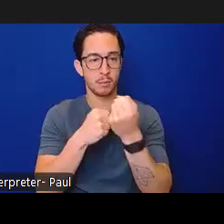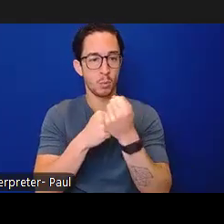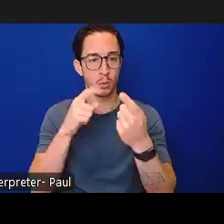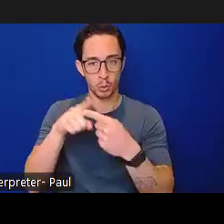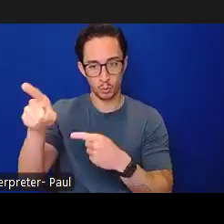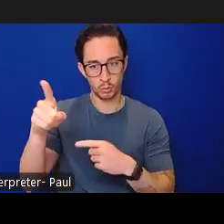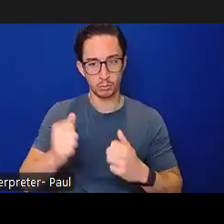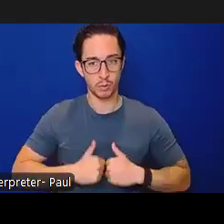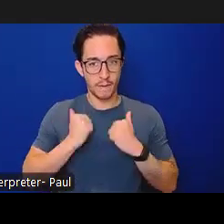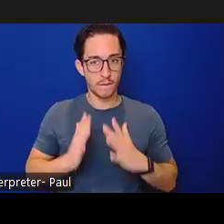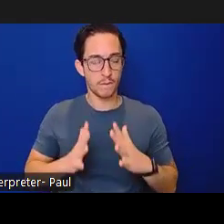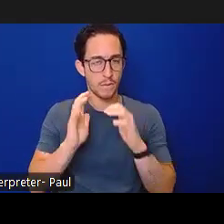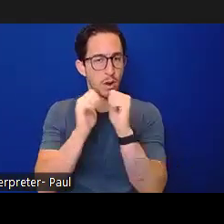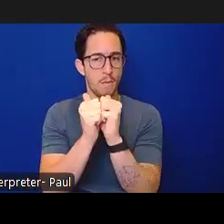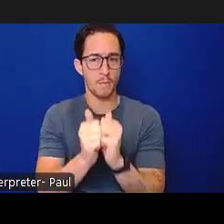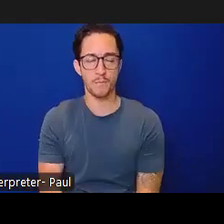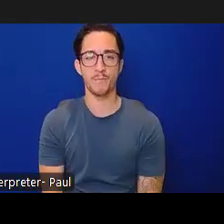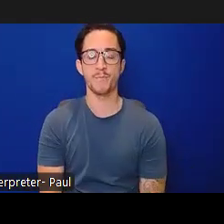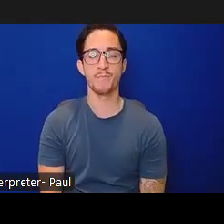survivor?